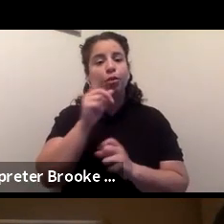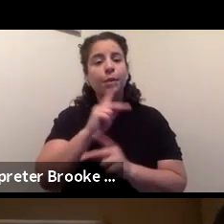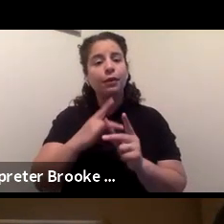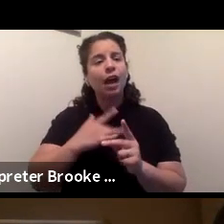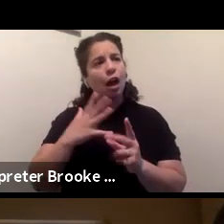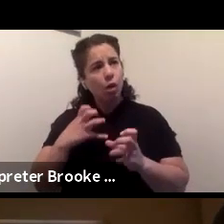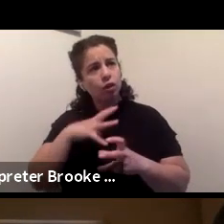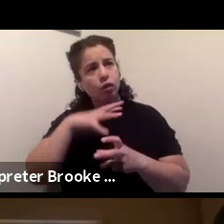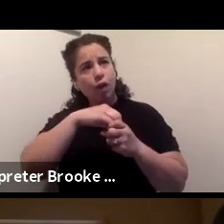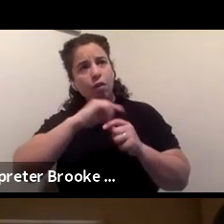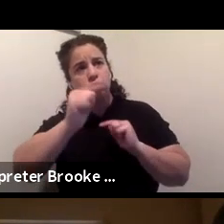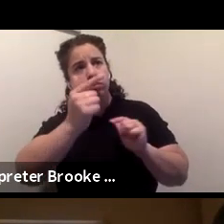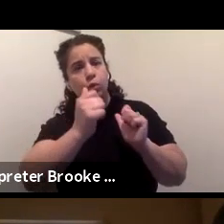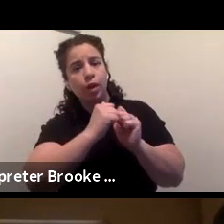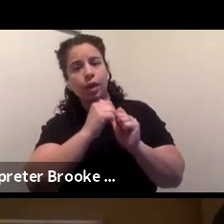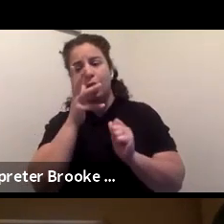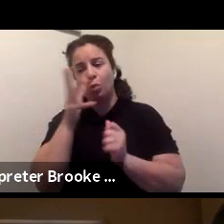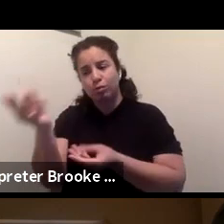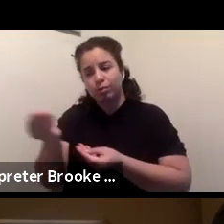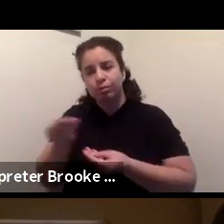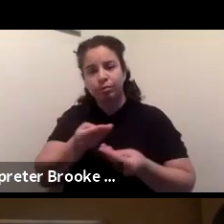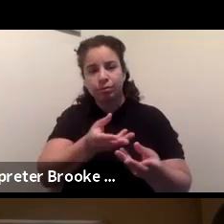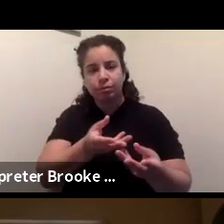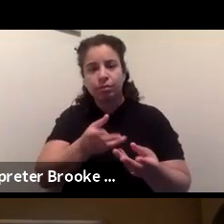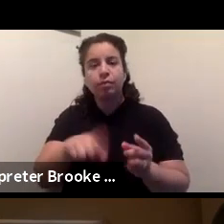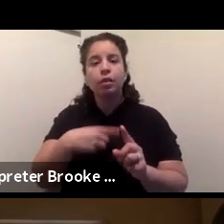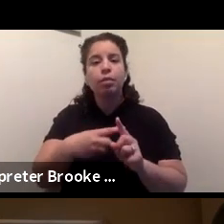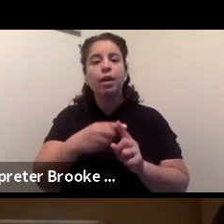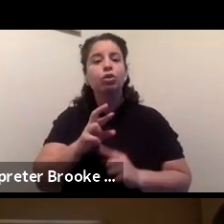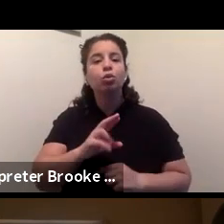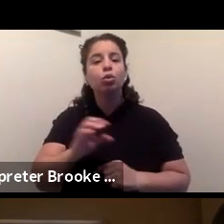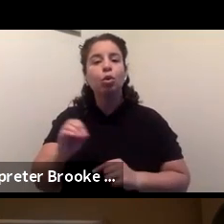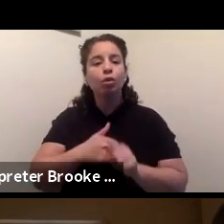will be there to catch you, and Rue will be there to catch you on WhatsApp.